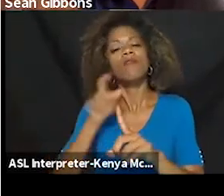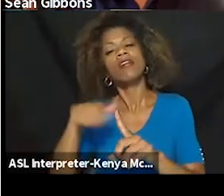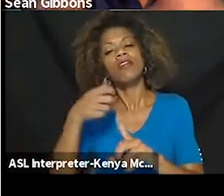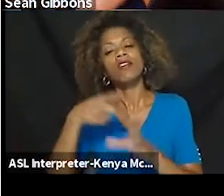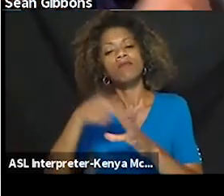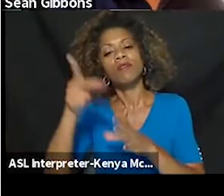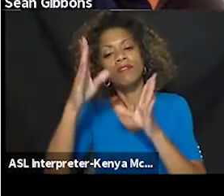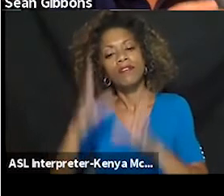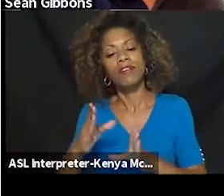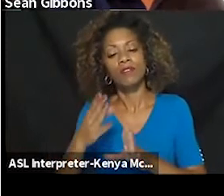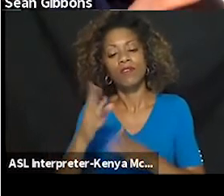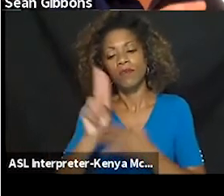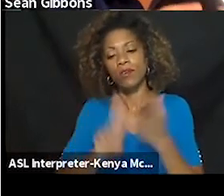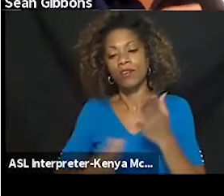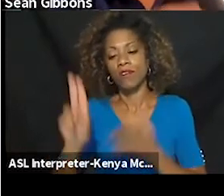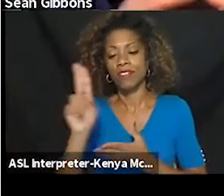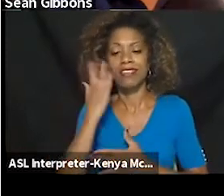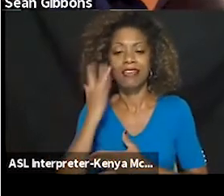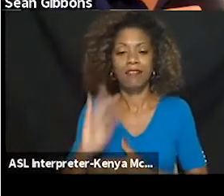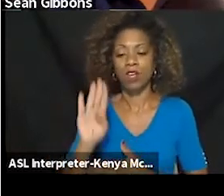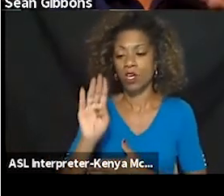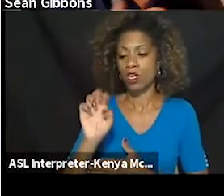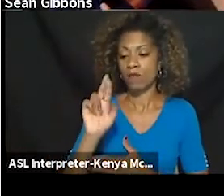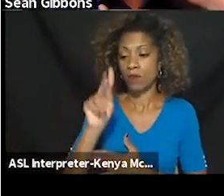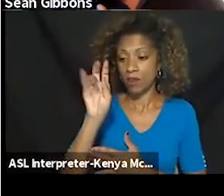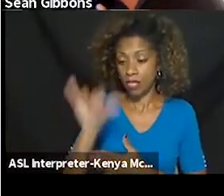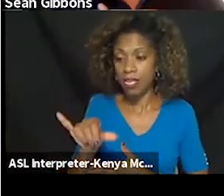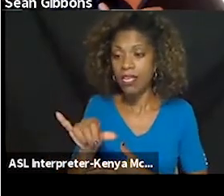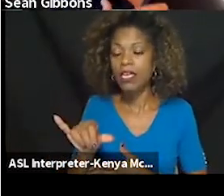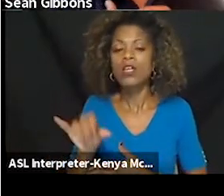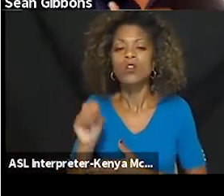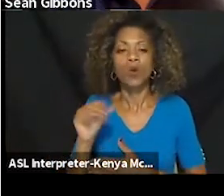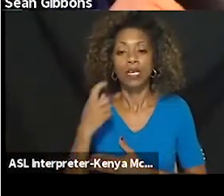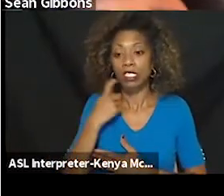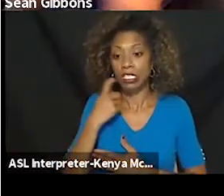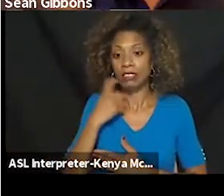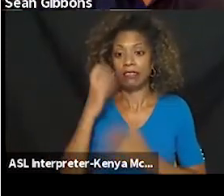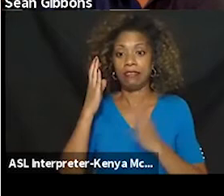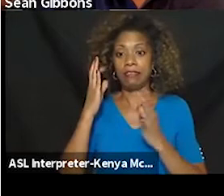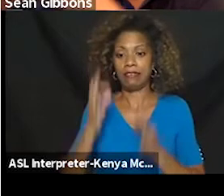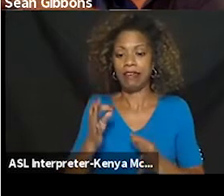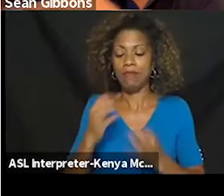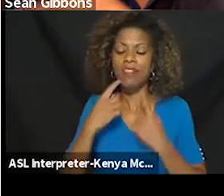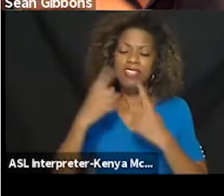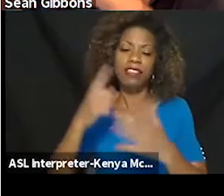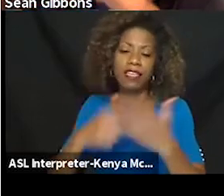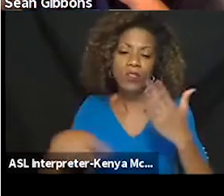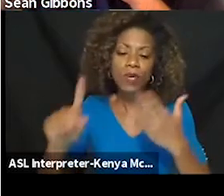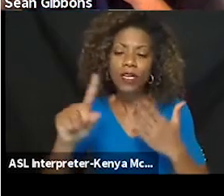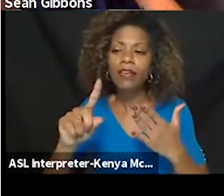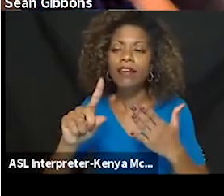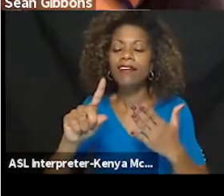their help. We'll also have a case study keynote from a Jones Award winner, which we just determined through the judges, and we'll be announcing that next week. So I got to keep that